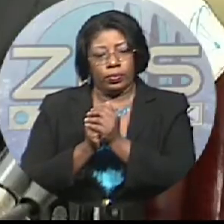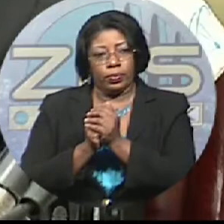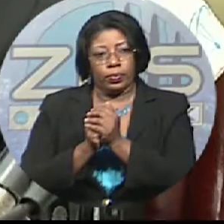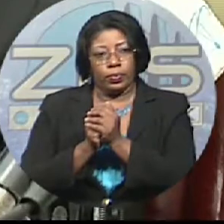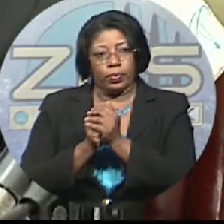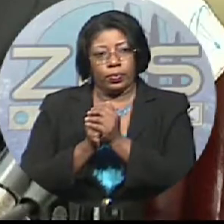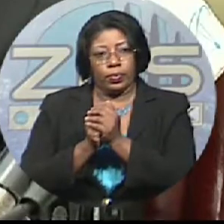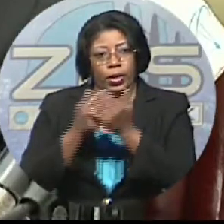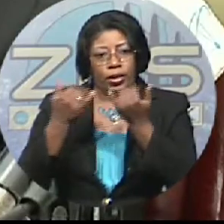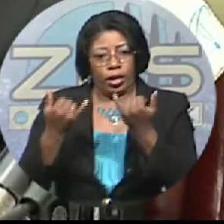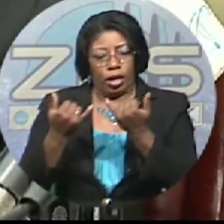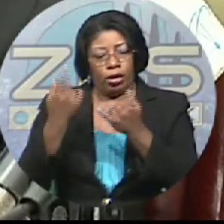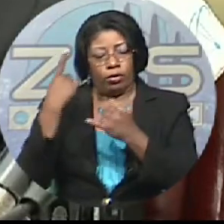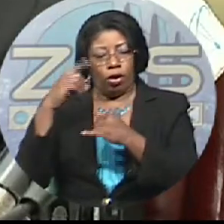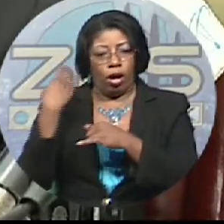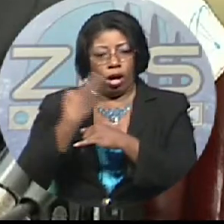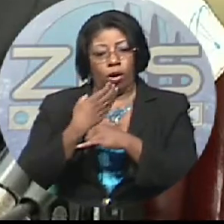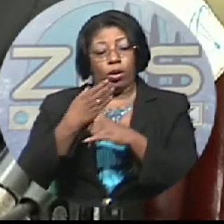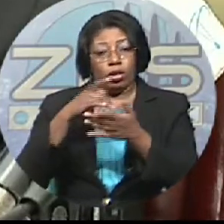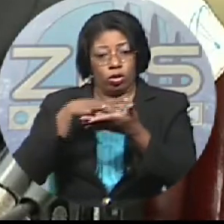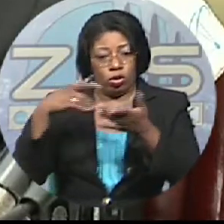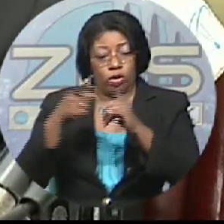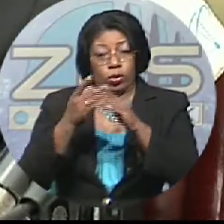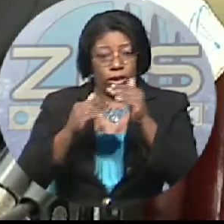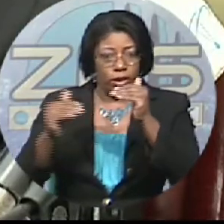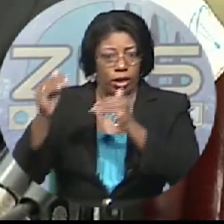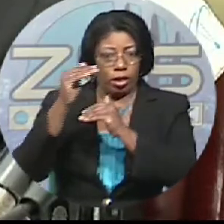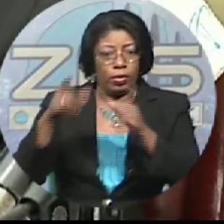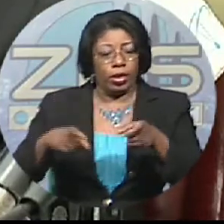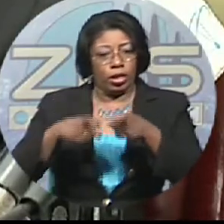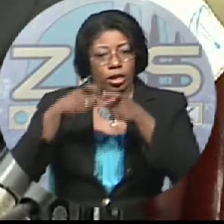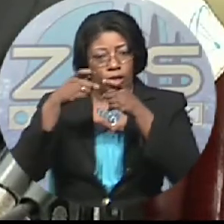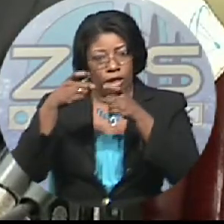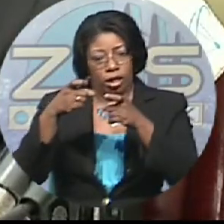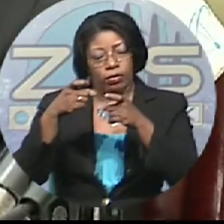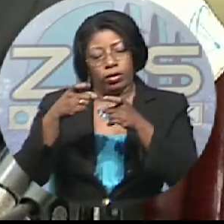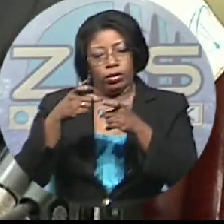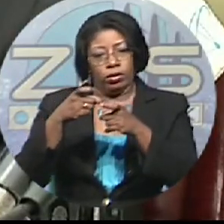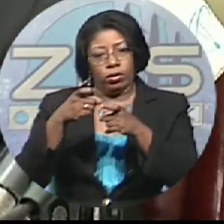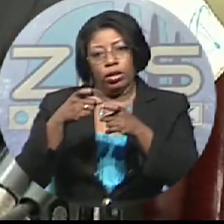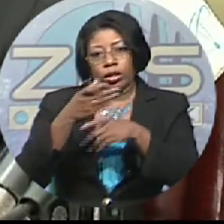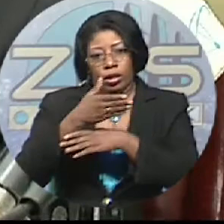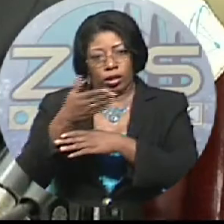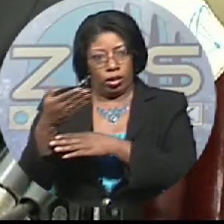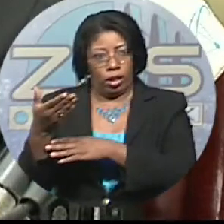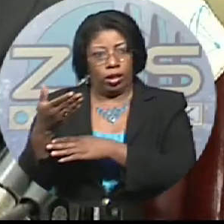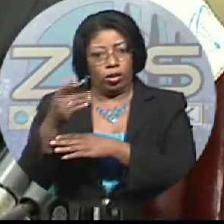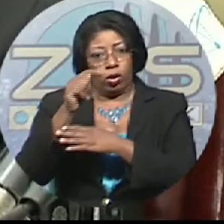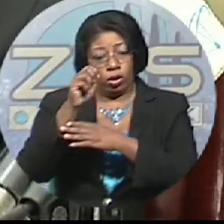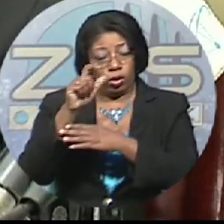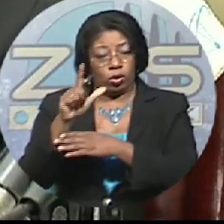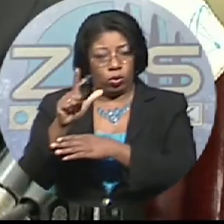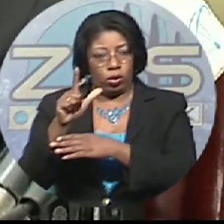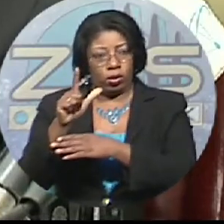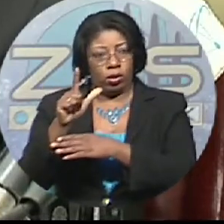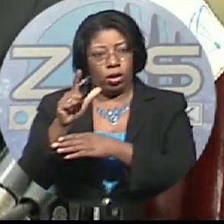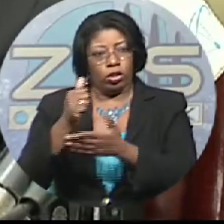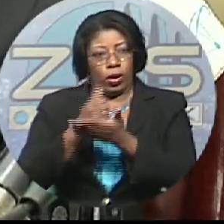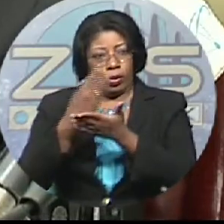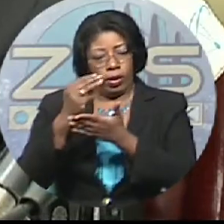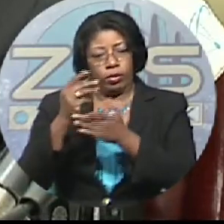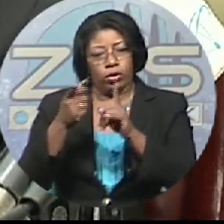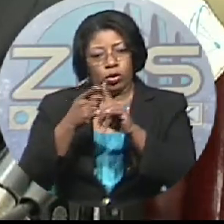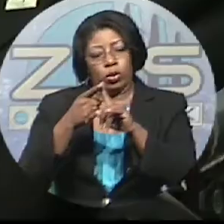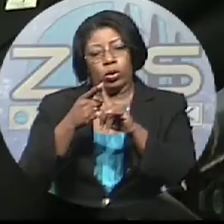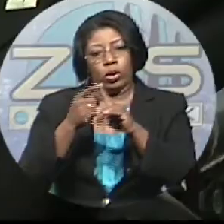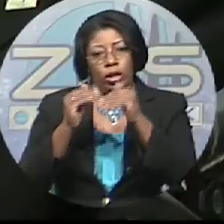students to excel, they must be provided with the necessary scaffolding to ensure that they build towards a bright and